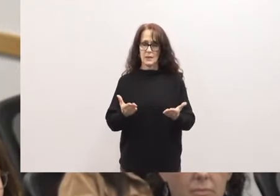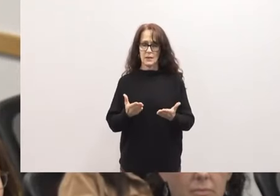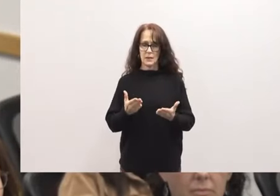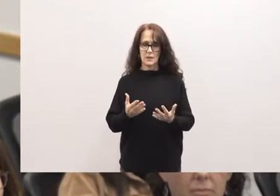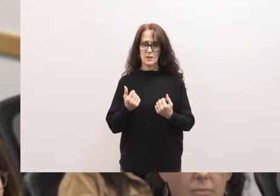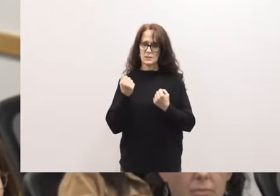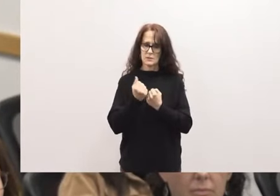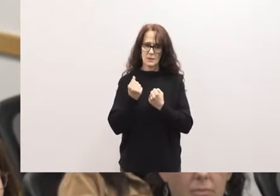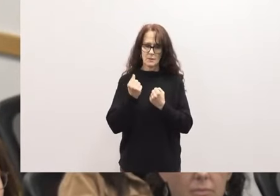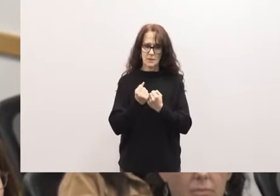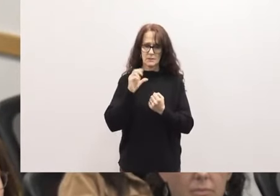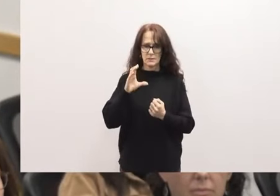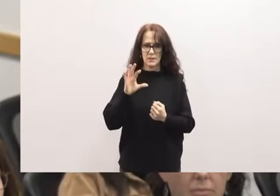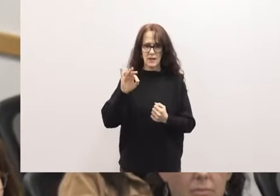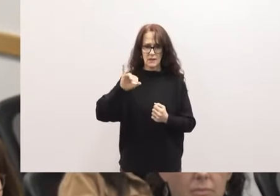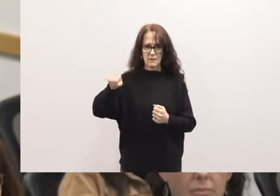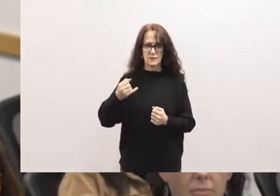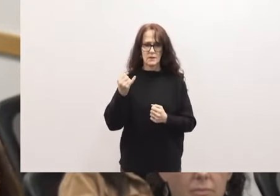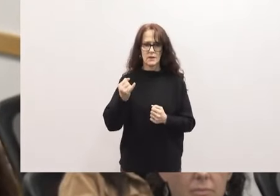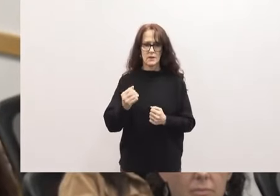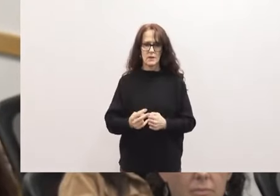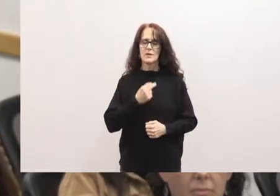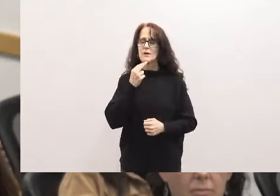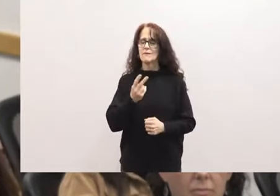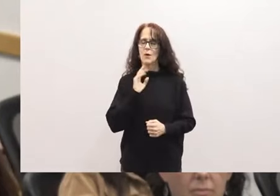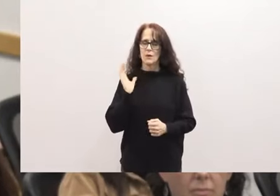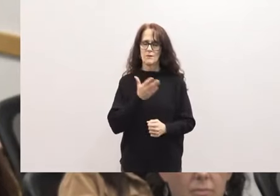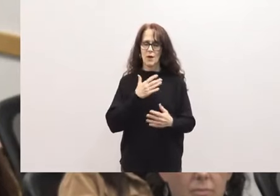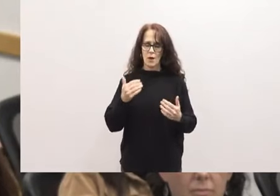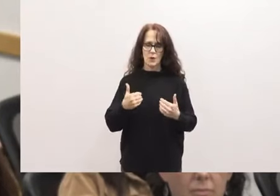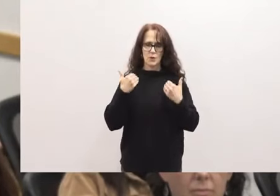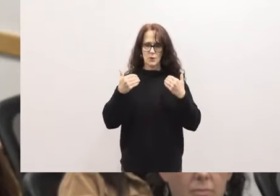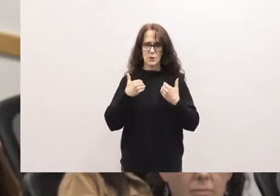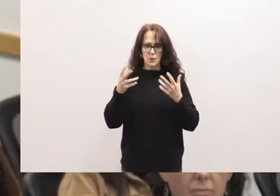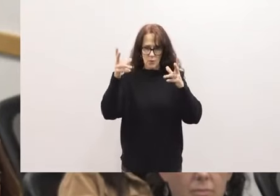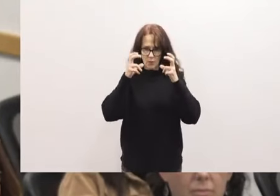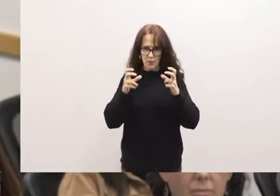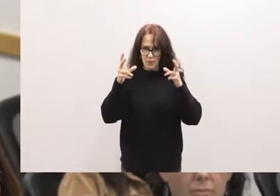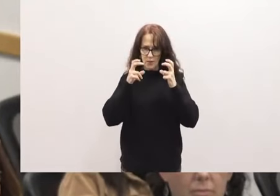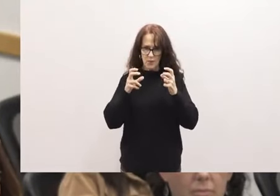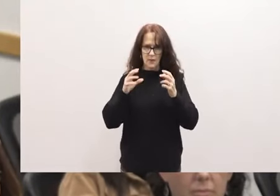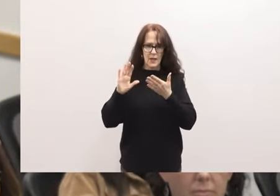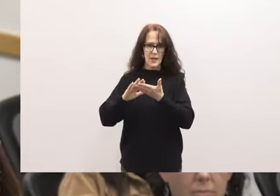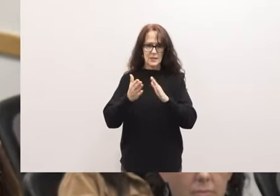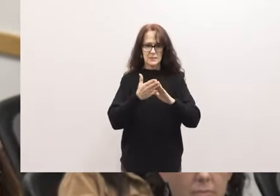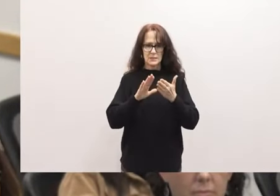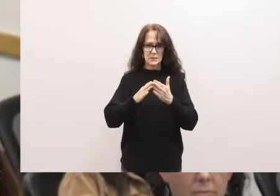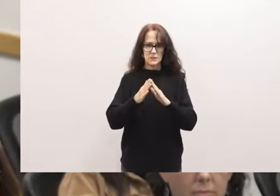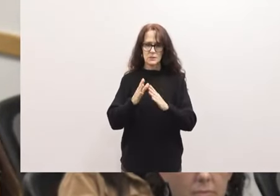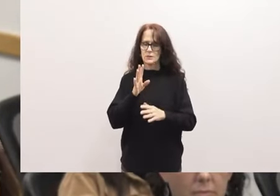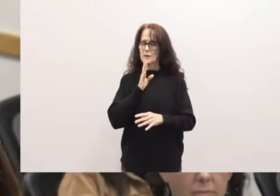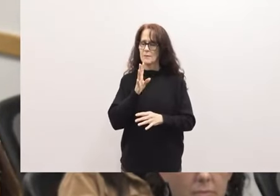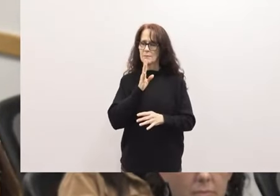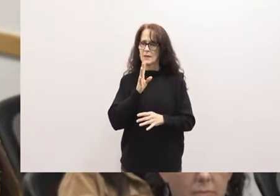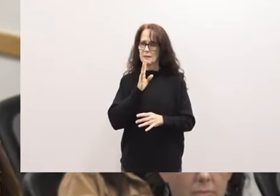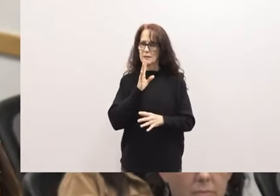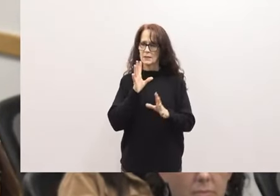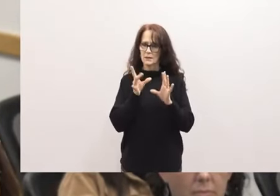strong support with CFJ with raising the voices of our youth. The teachers making such comments should be against